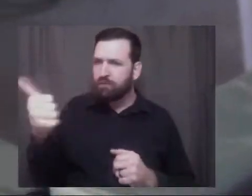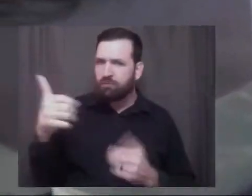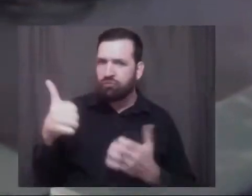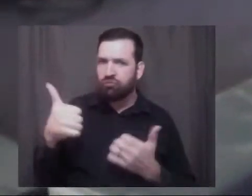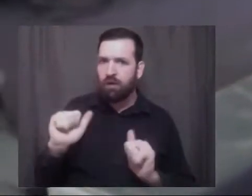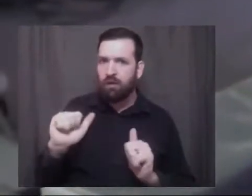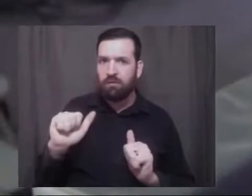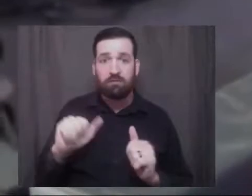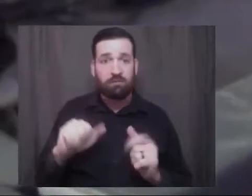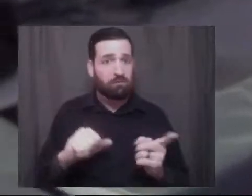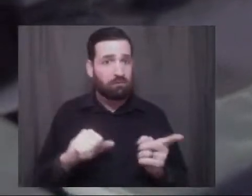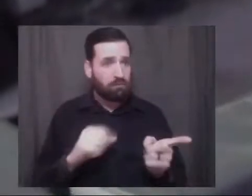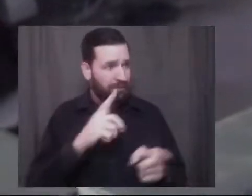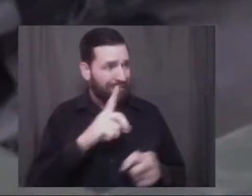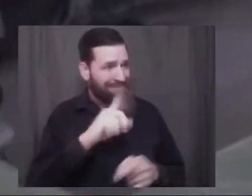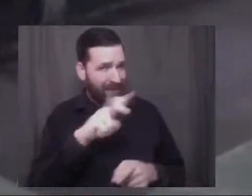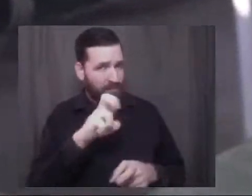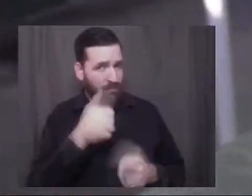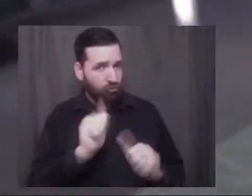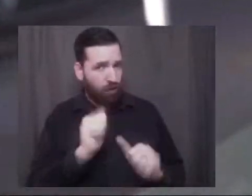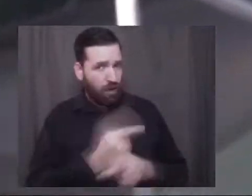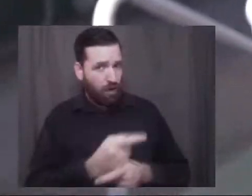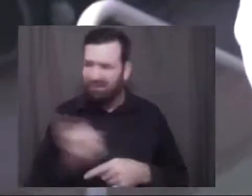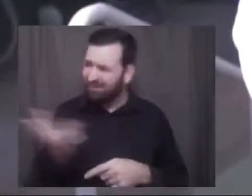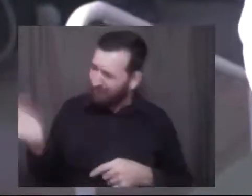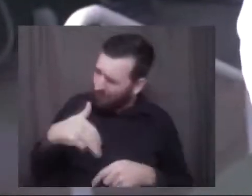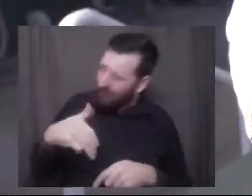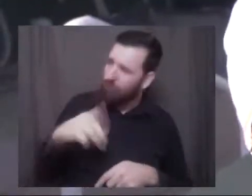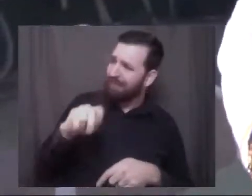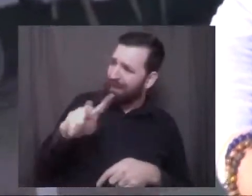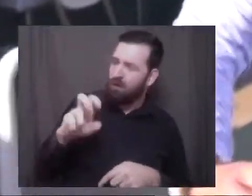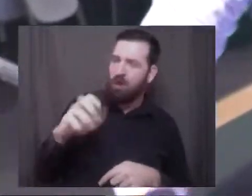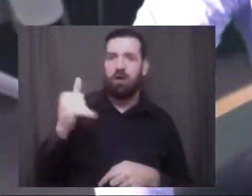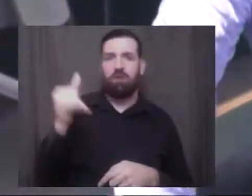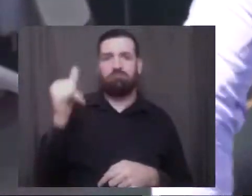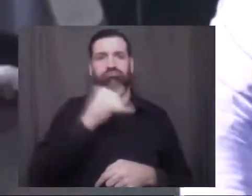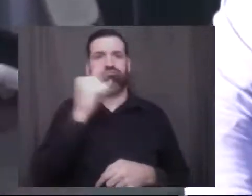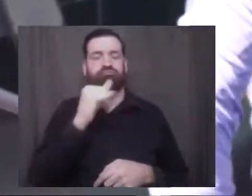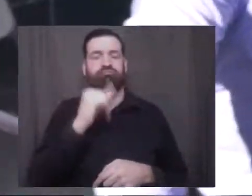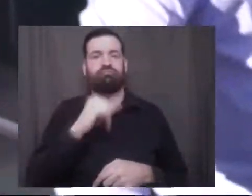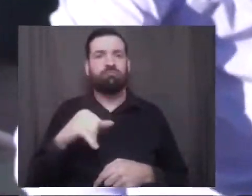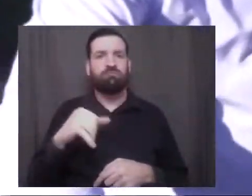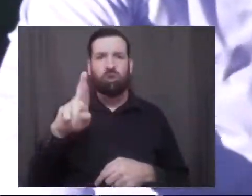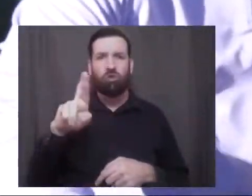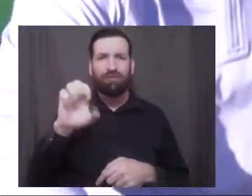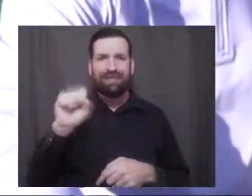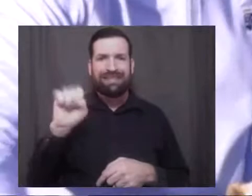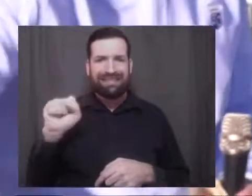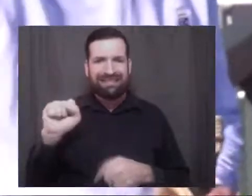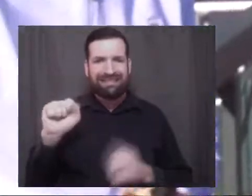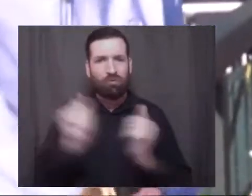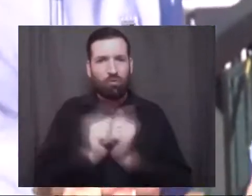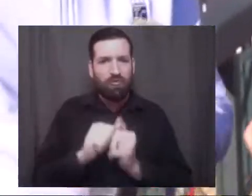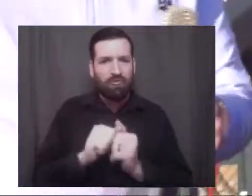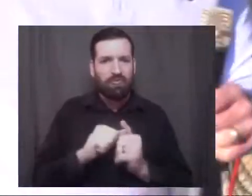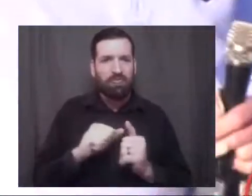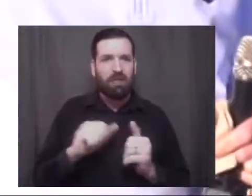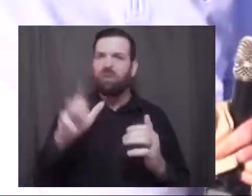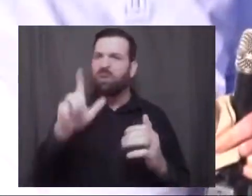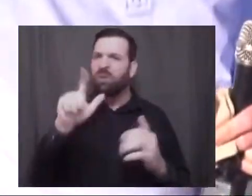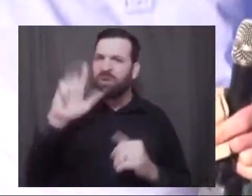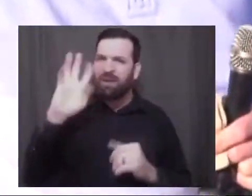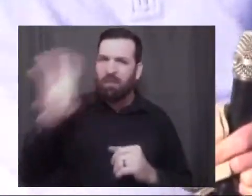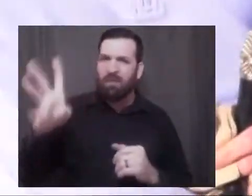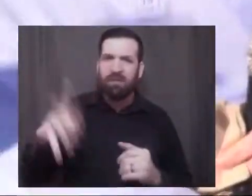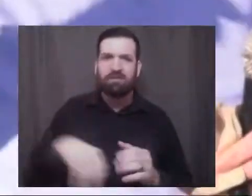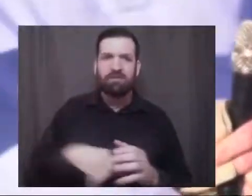you, Dave? Dave, get over here. Oh my gosh. Okay, so Reese's peanut. Where did this idea come from? So Who came up with this? 2016, when Chef Johnny